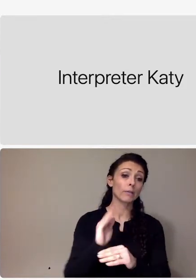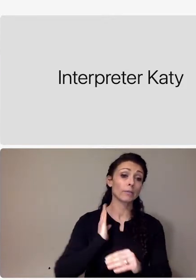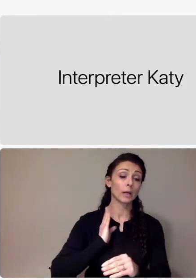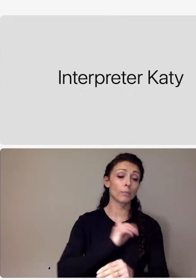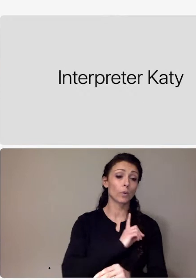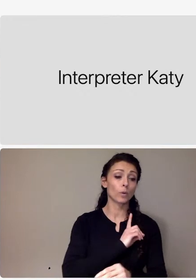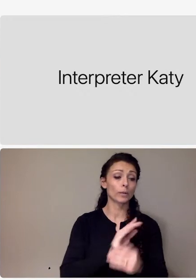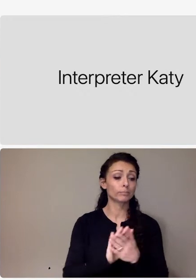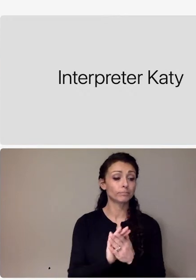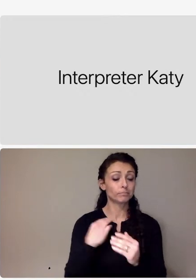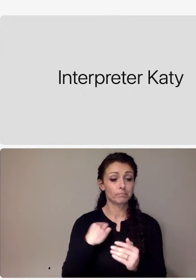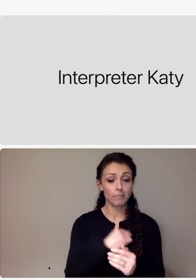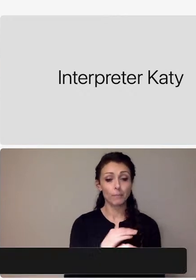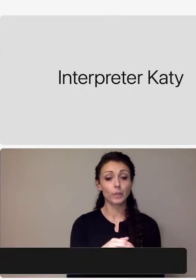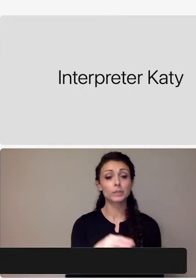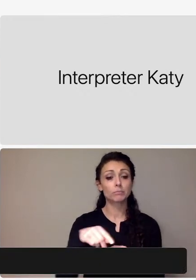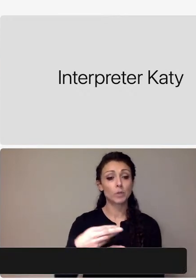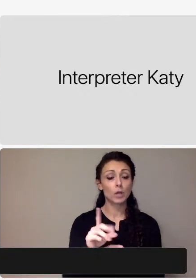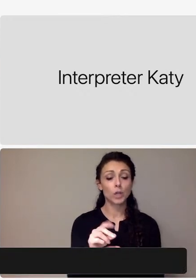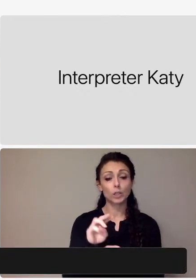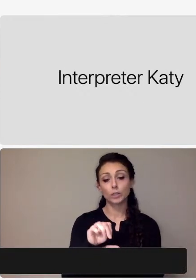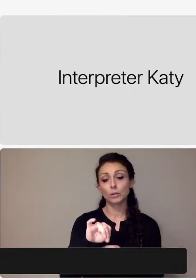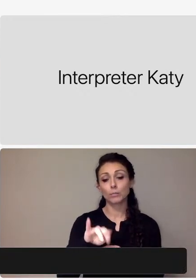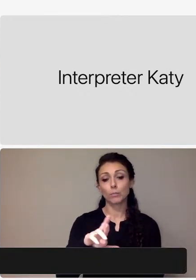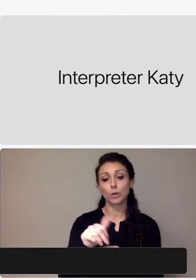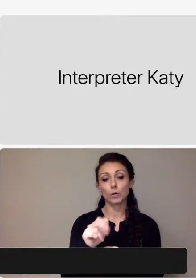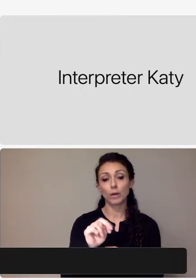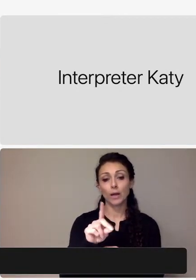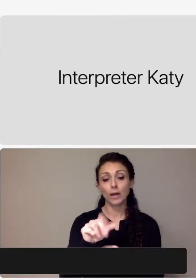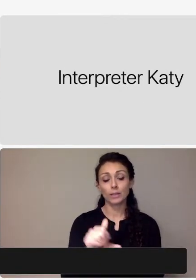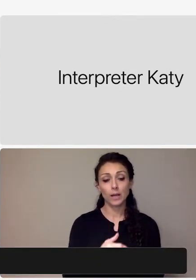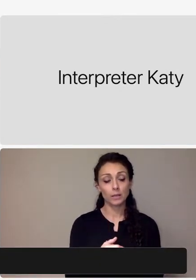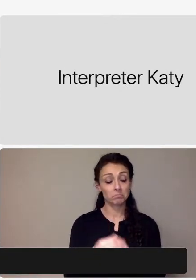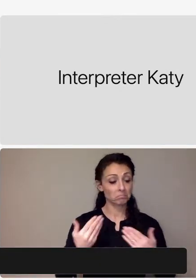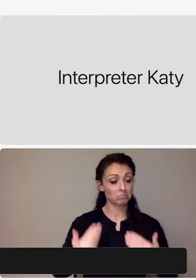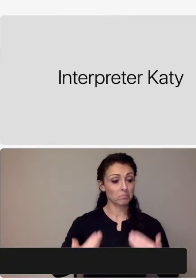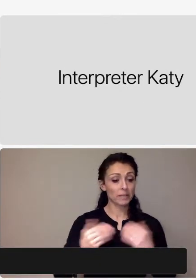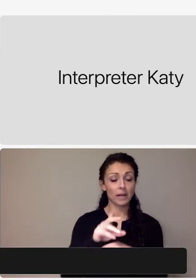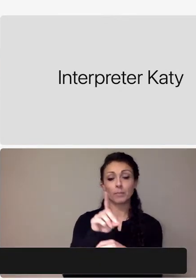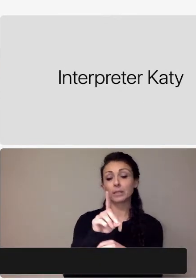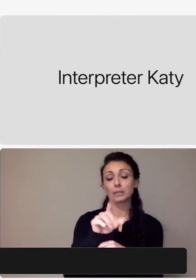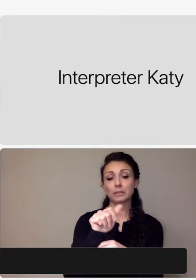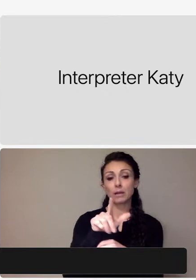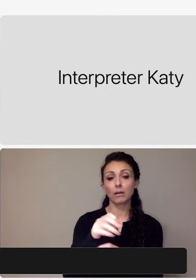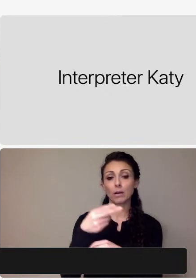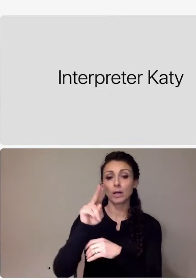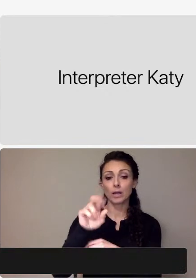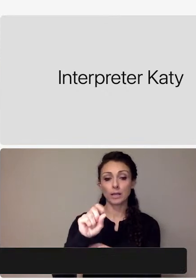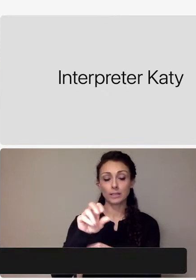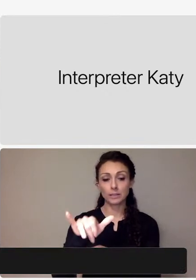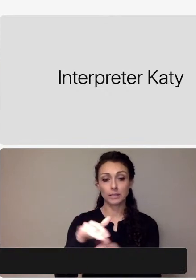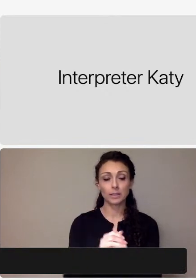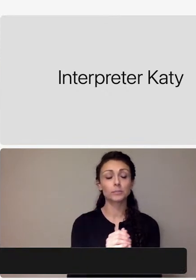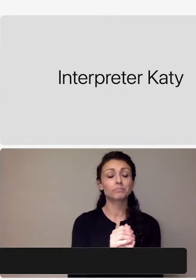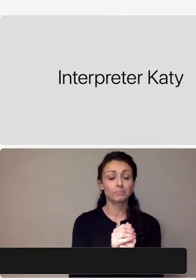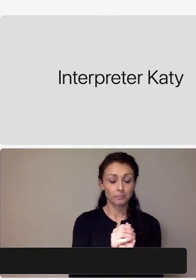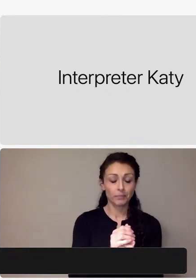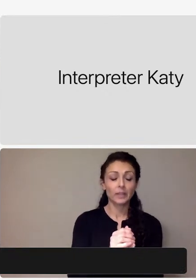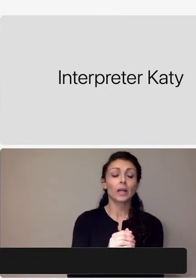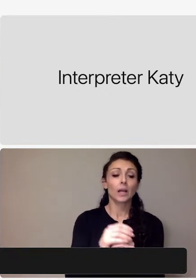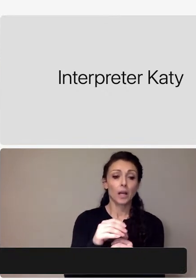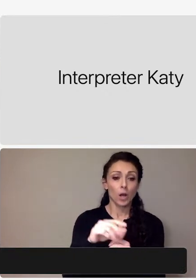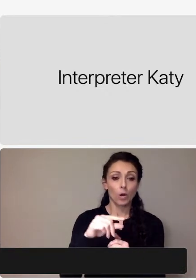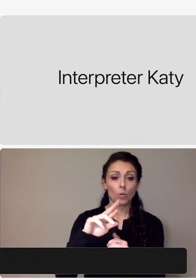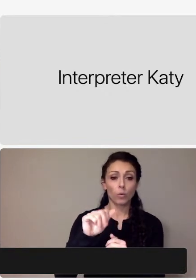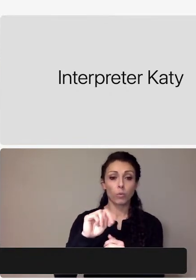dr miranda public my name is bill hussey city of grand terrace also on the city council there but i didn't come